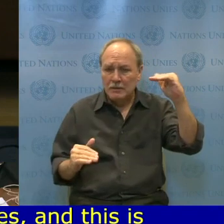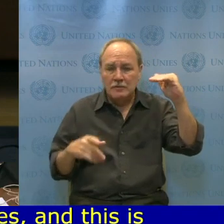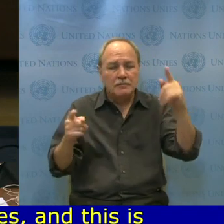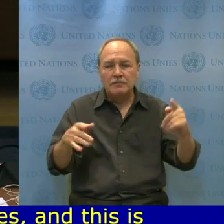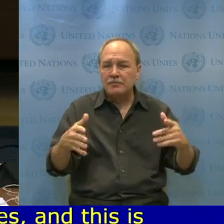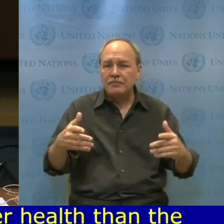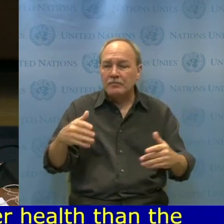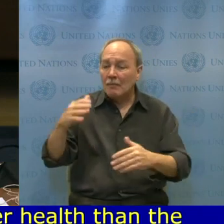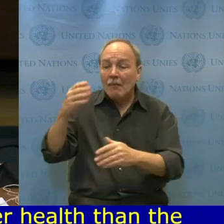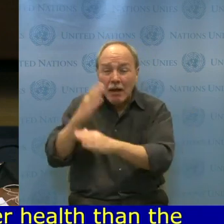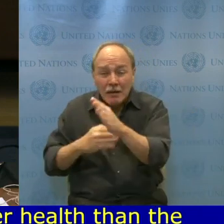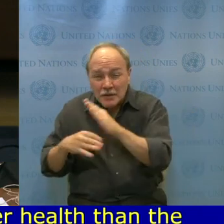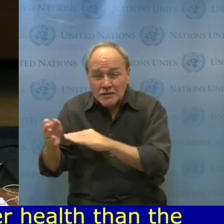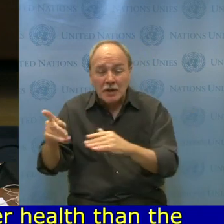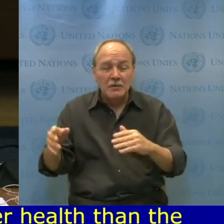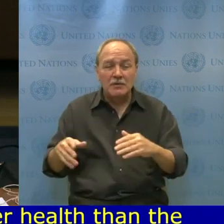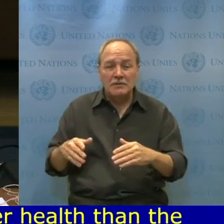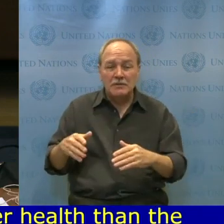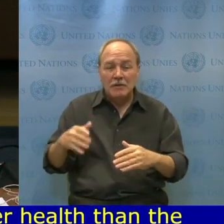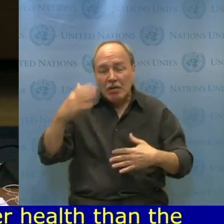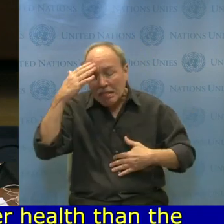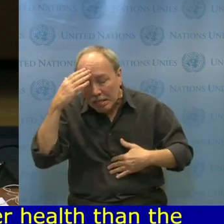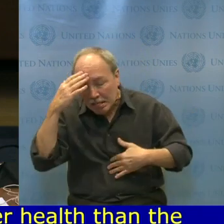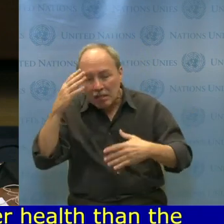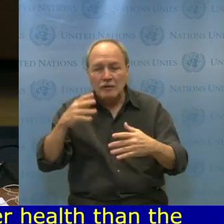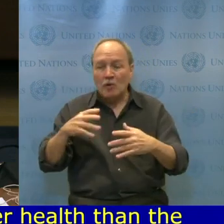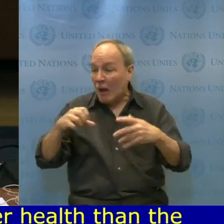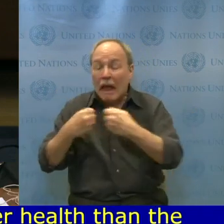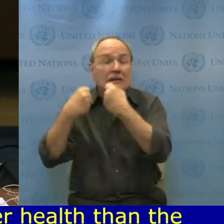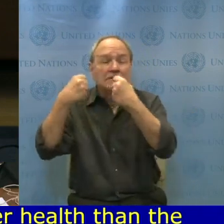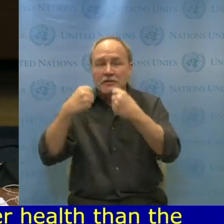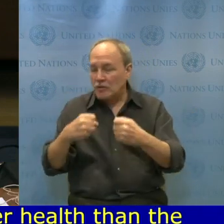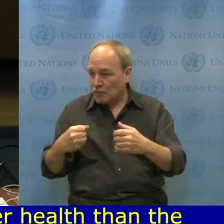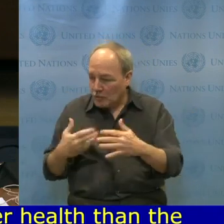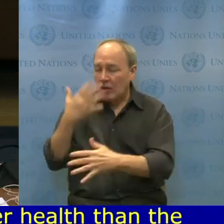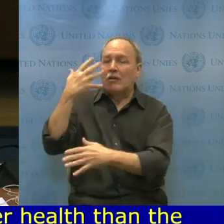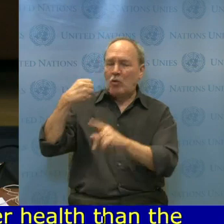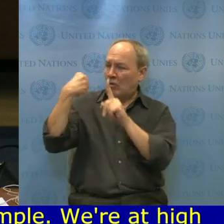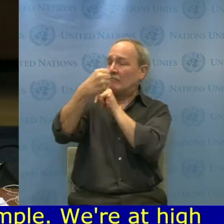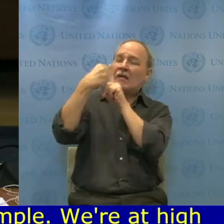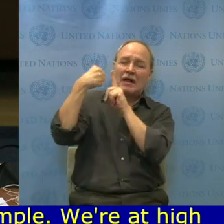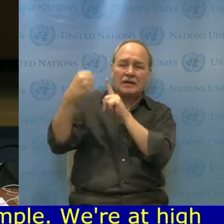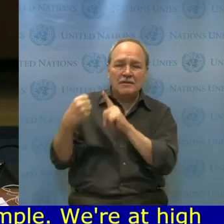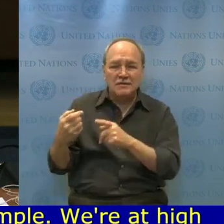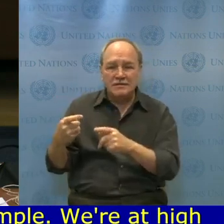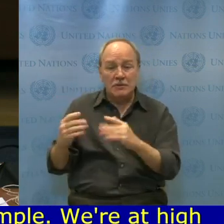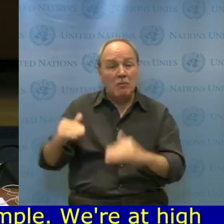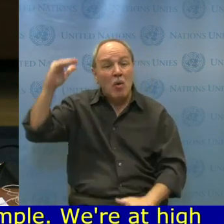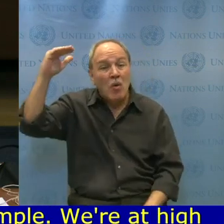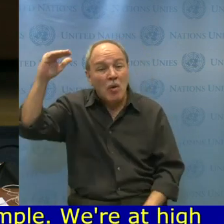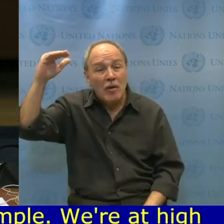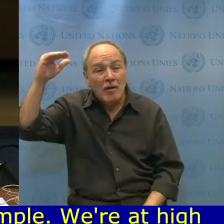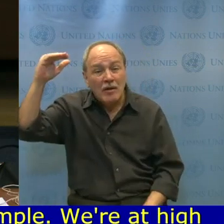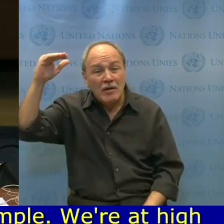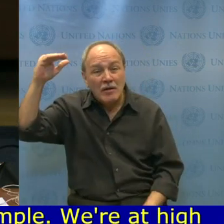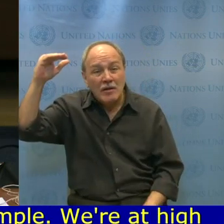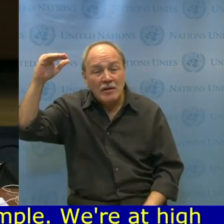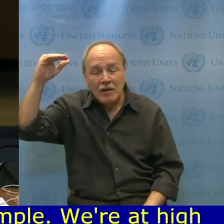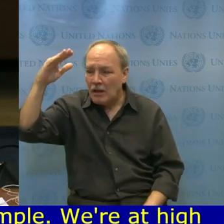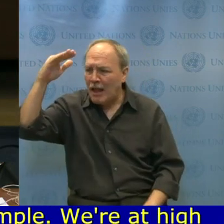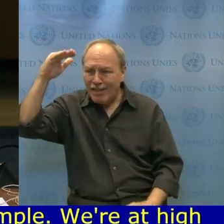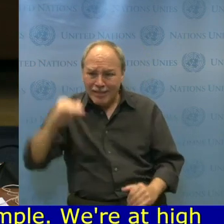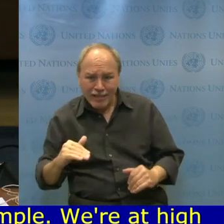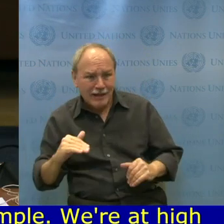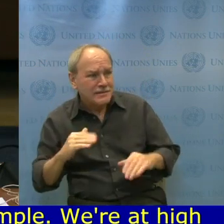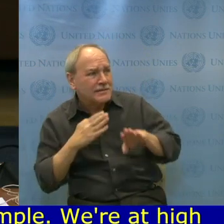to secondary diseases, of having an accident or being victims of violence. Then we have less access to